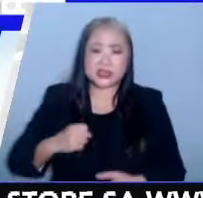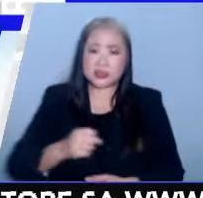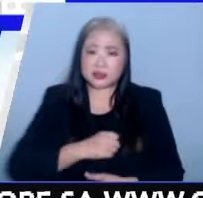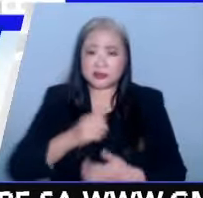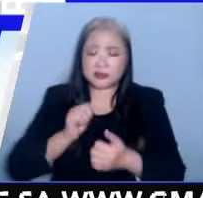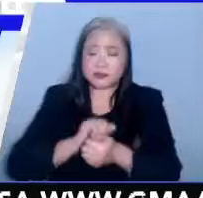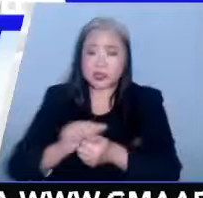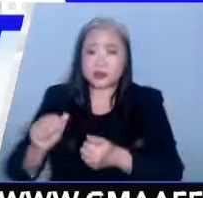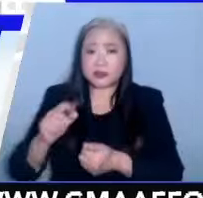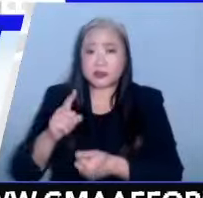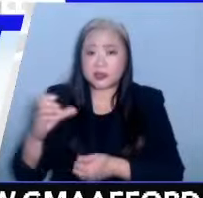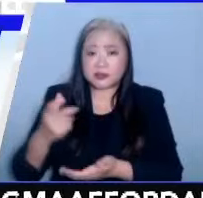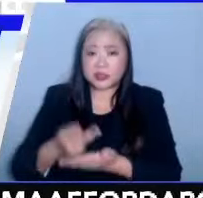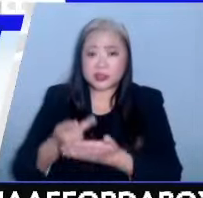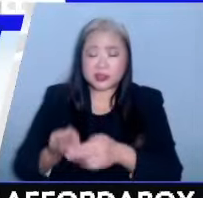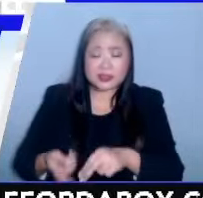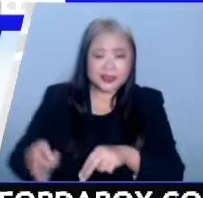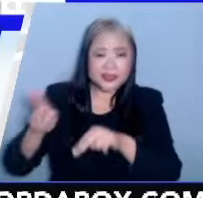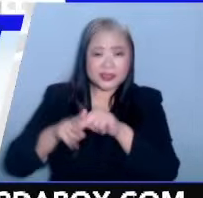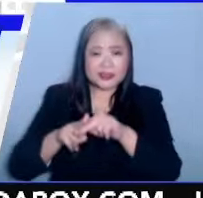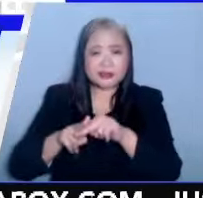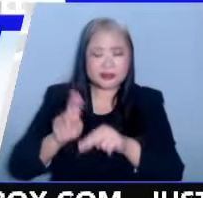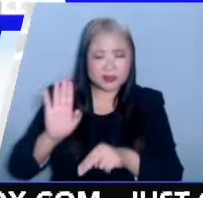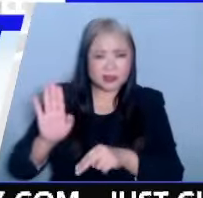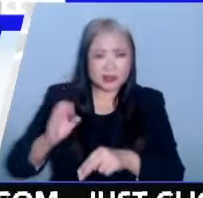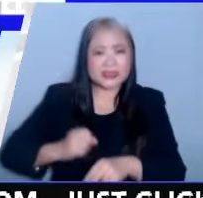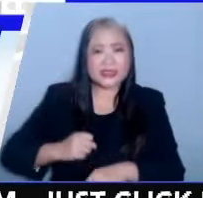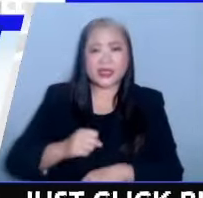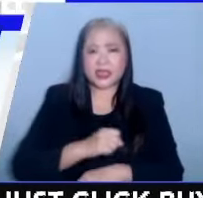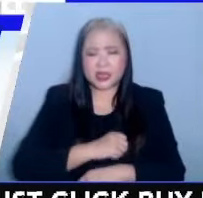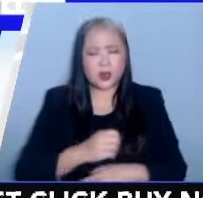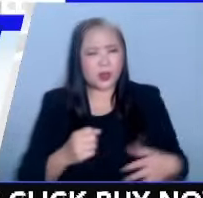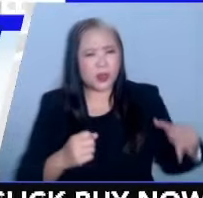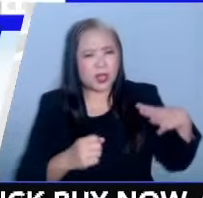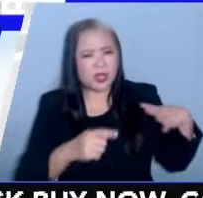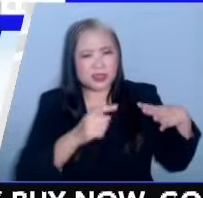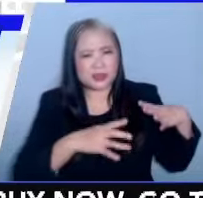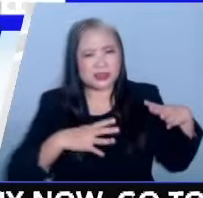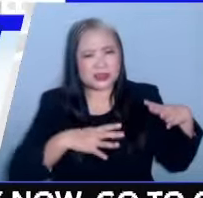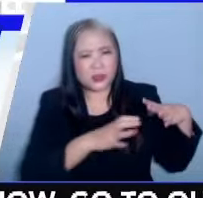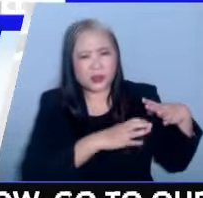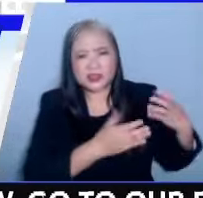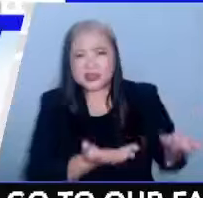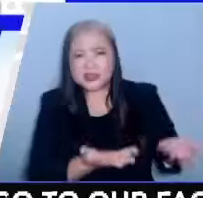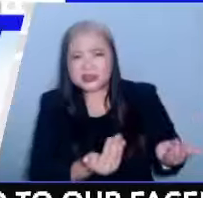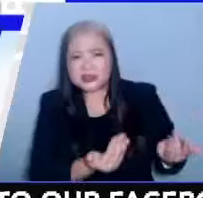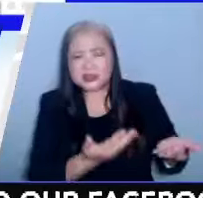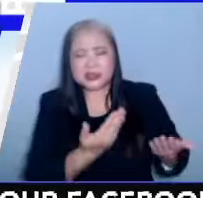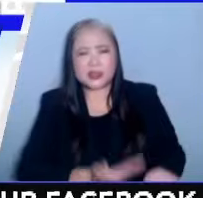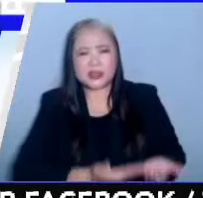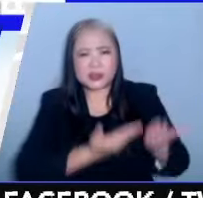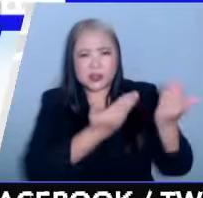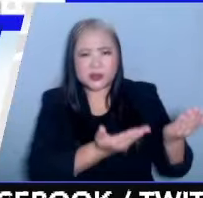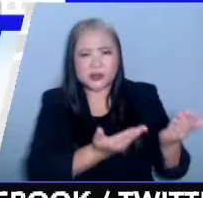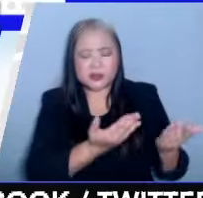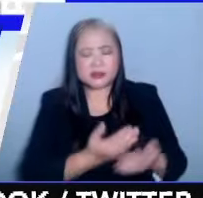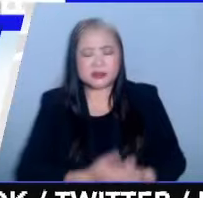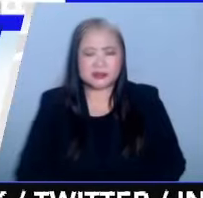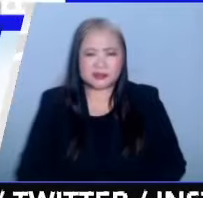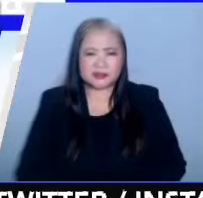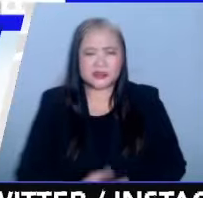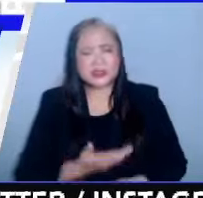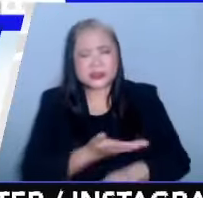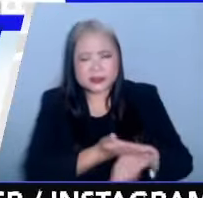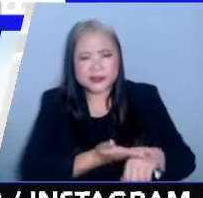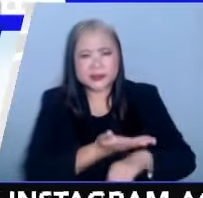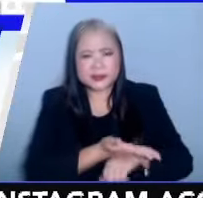increase sa sa kanila on their part inaantay na lang itong house of representatives no so we we we ple that that for the